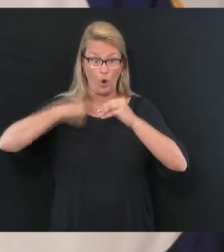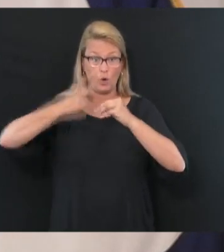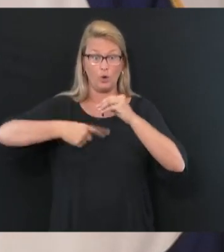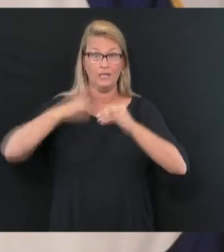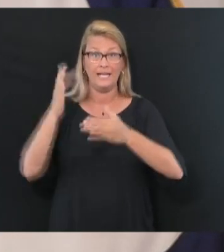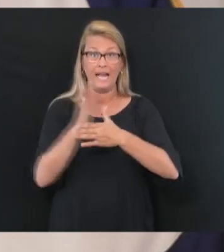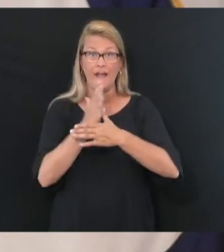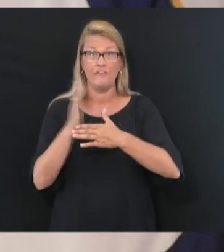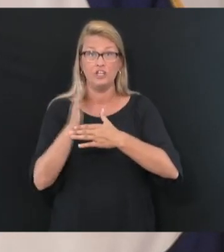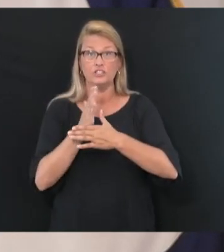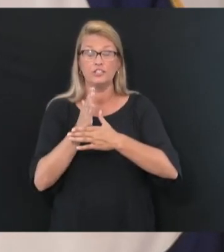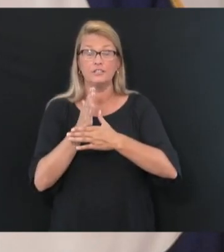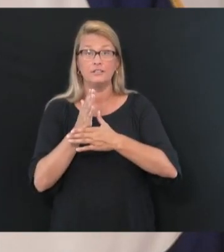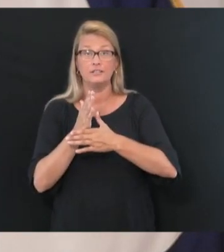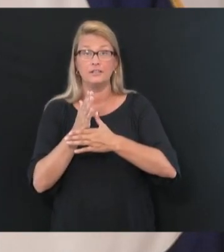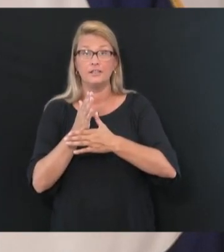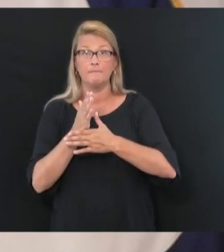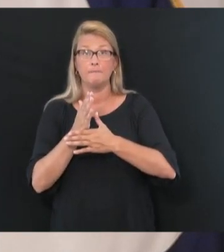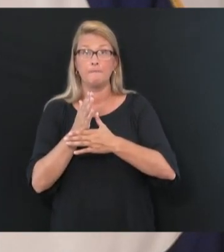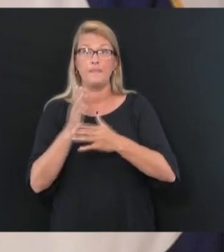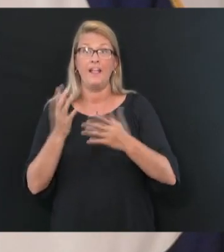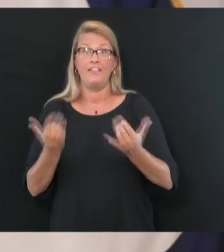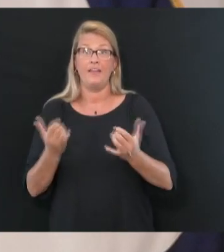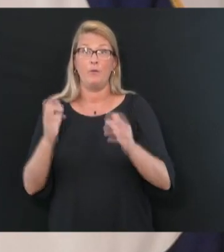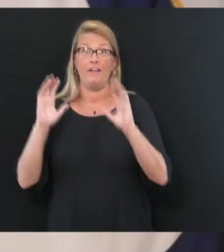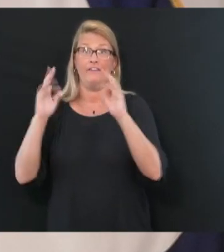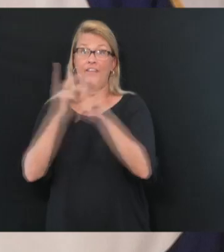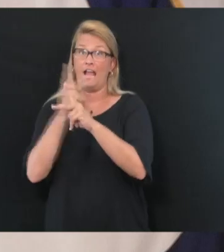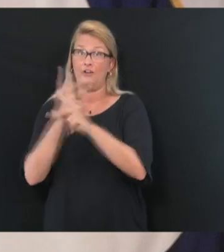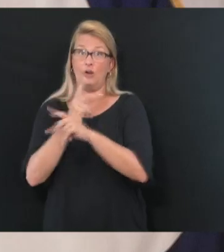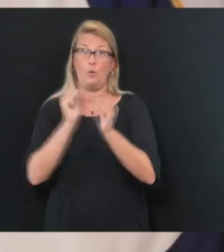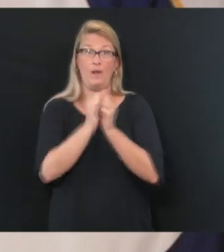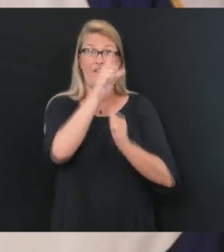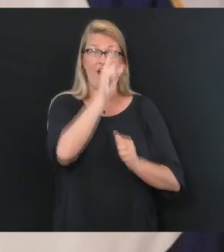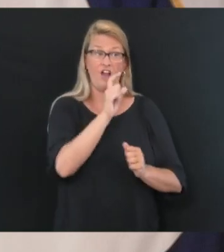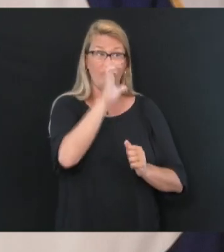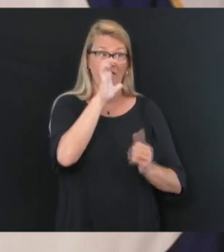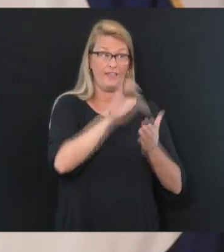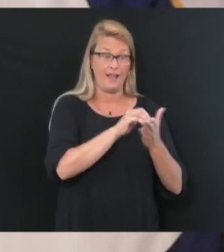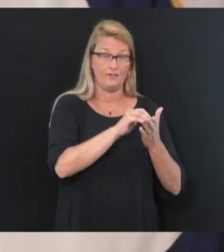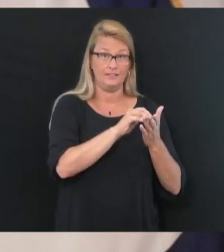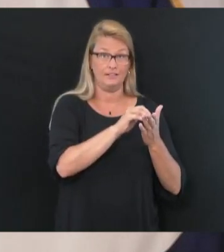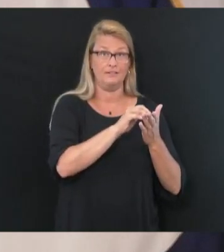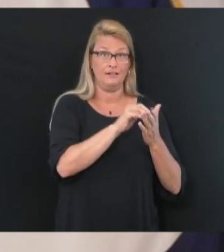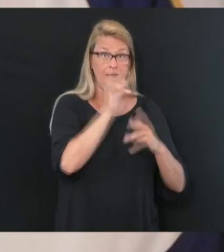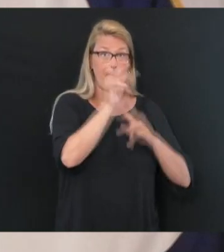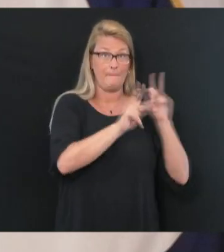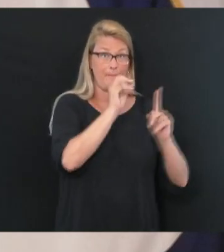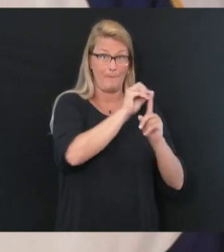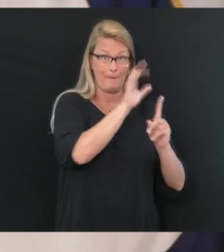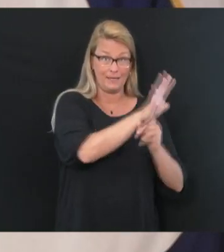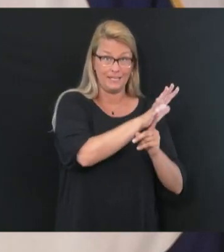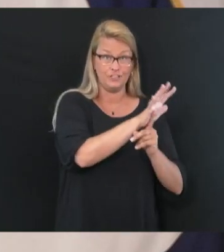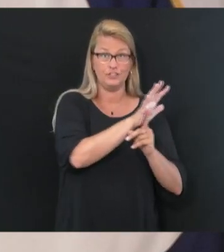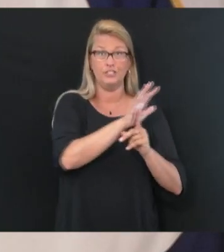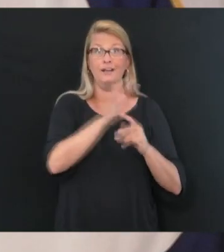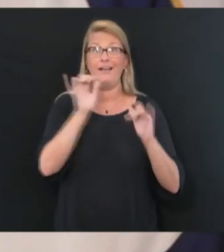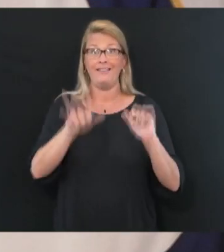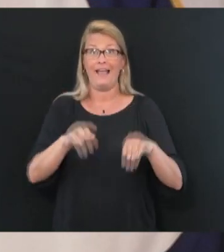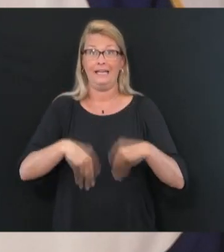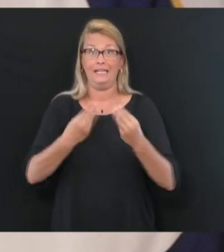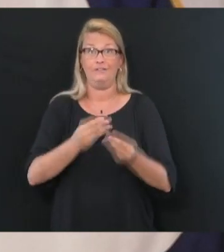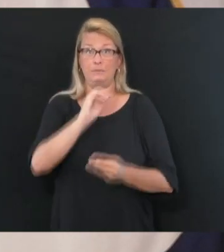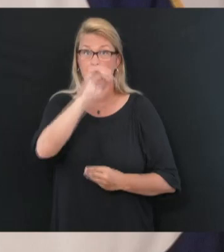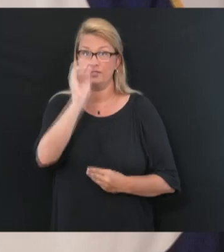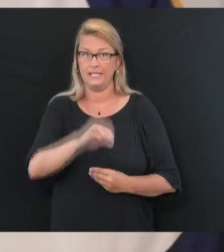you weight it to 100,000 population and come up with a percentage. And then that's your number for that